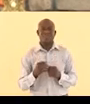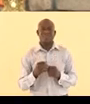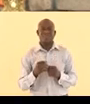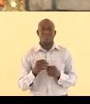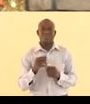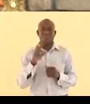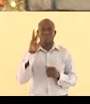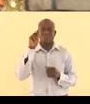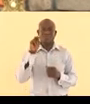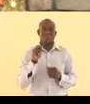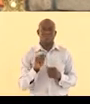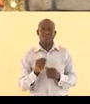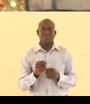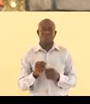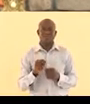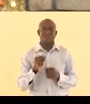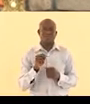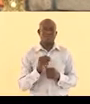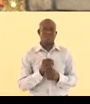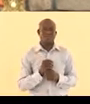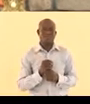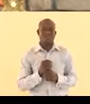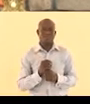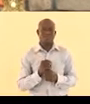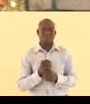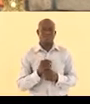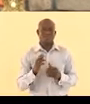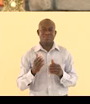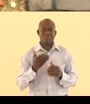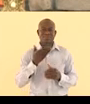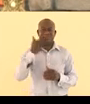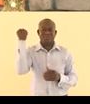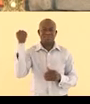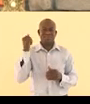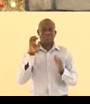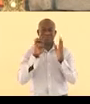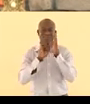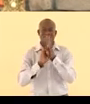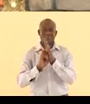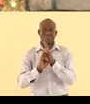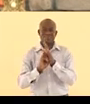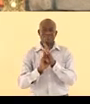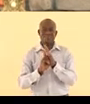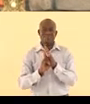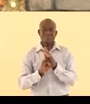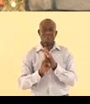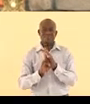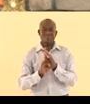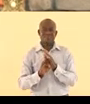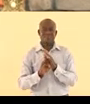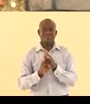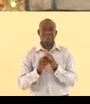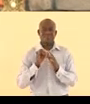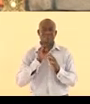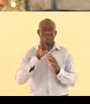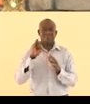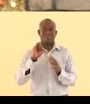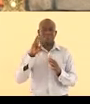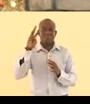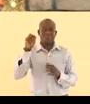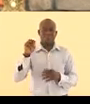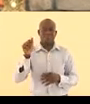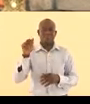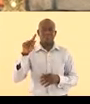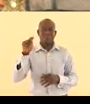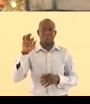no thought of revenge, no brooding over injury. The best example, one of the best examples we have in this, is